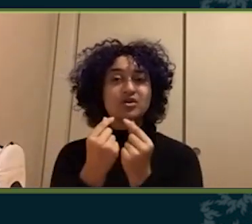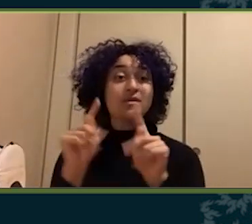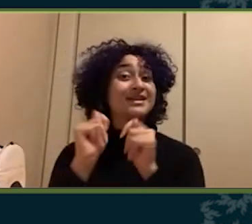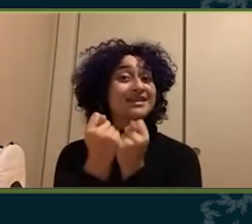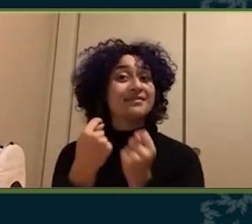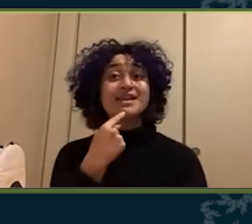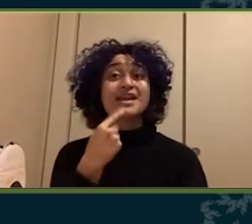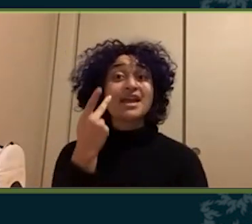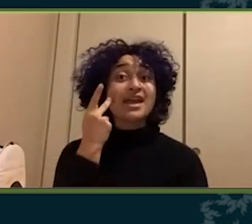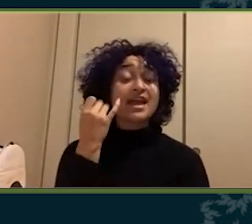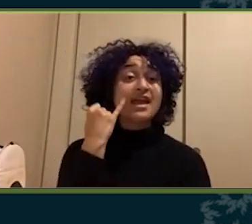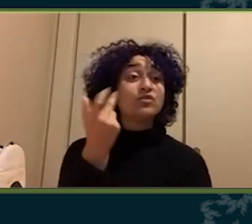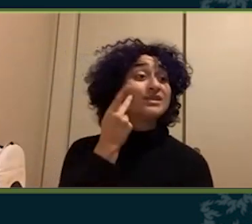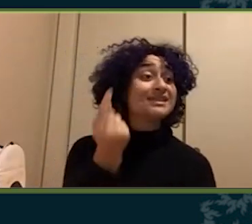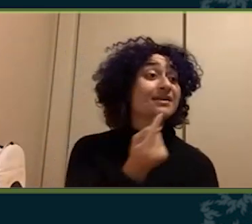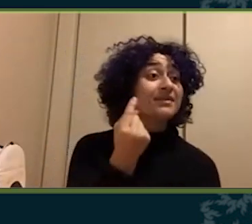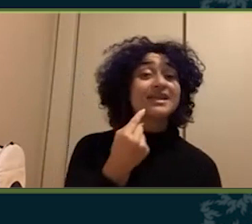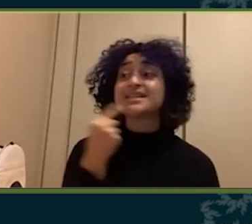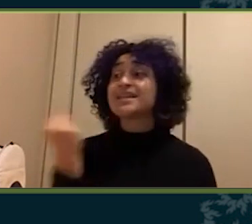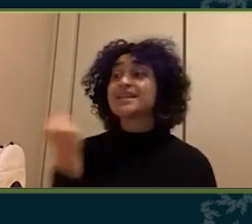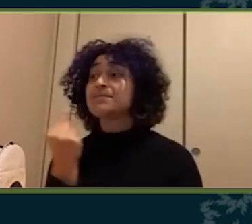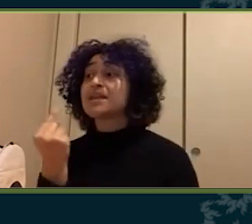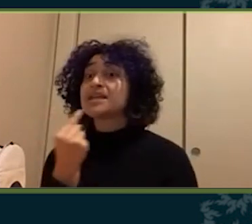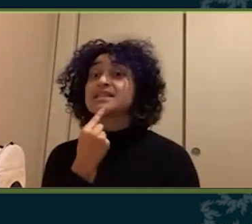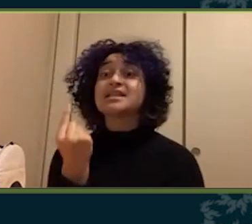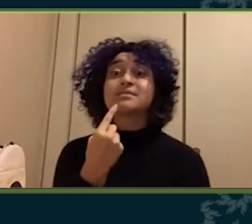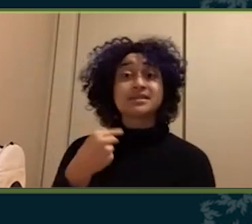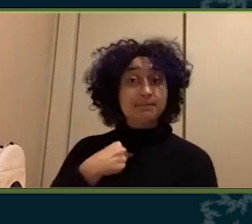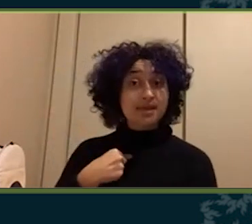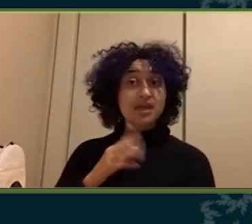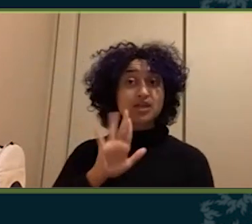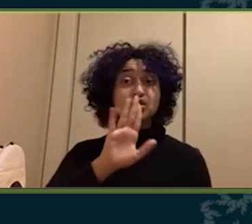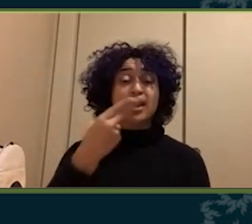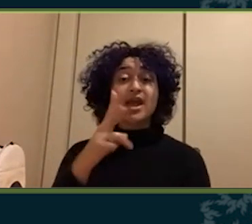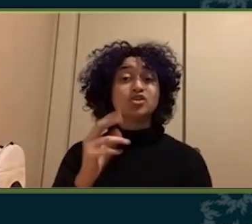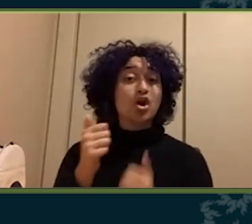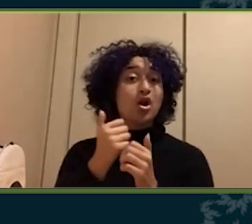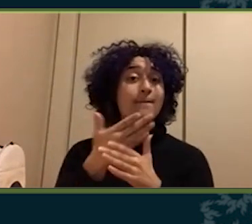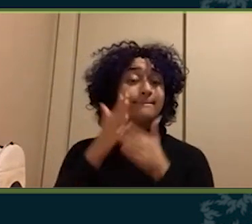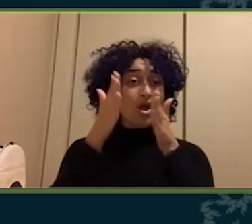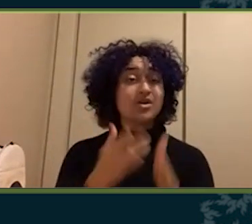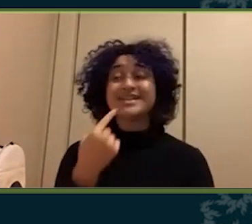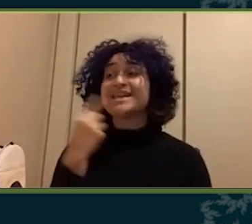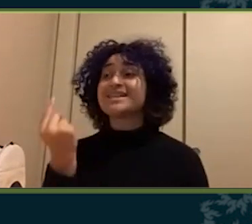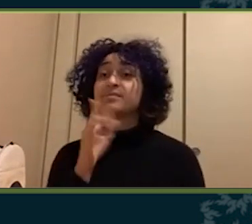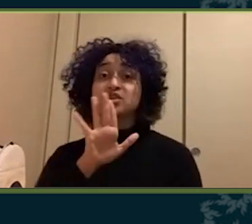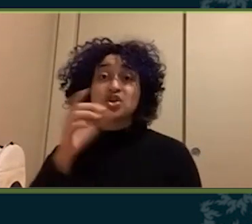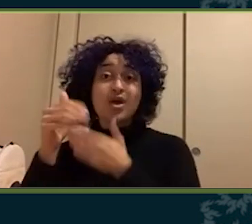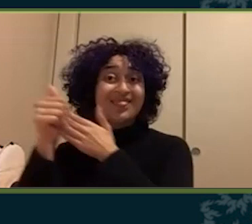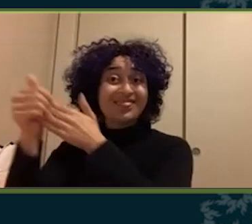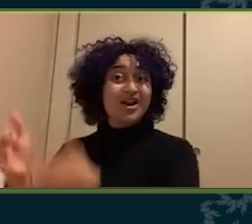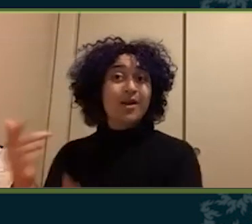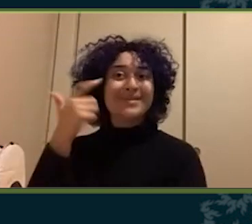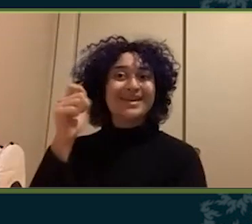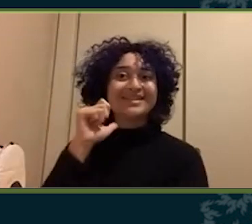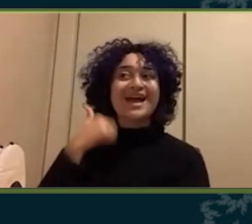say something, right? And say something to me as your HR partner, say something to your leaders, because I can't fix what